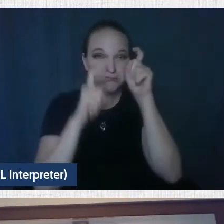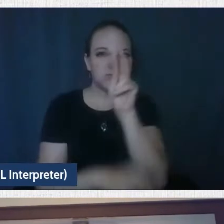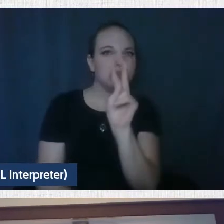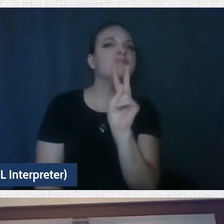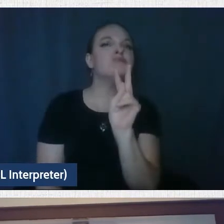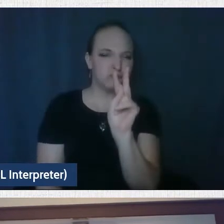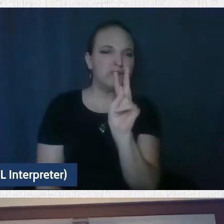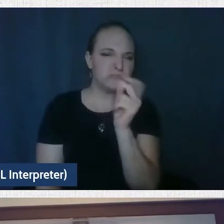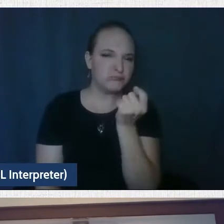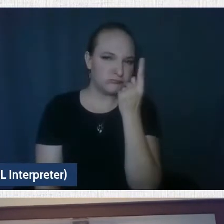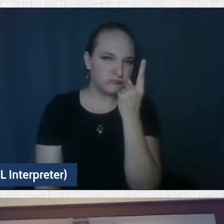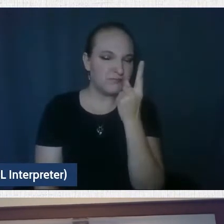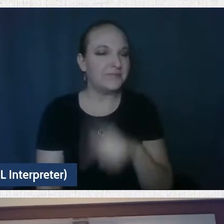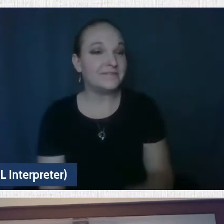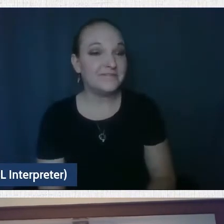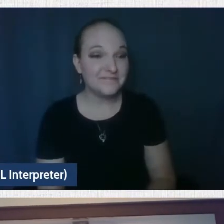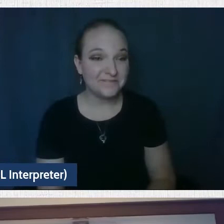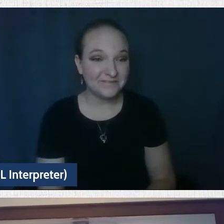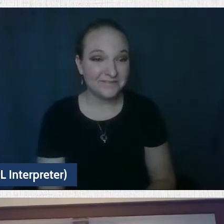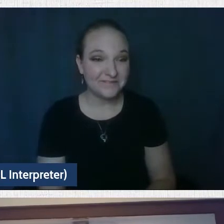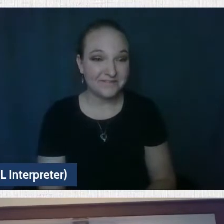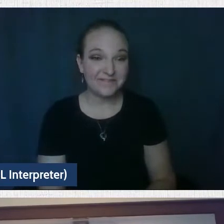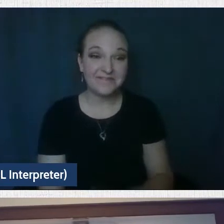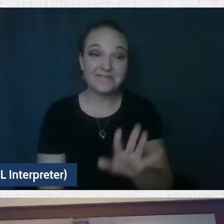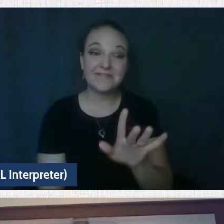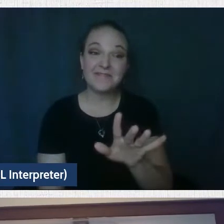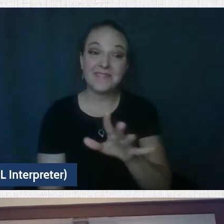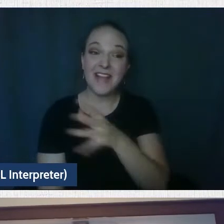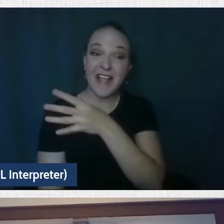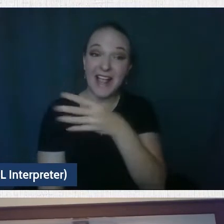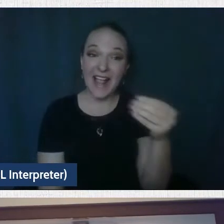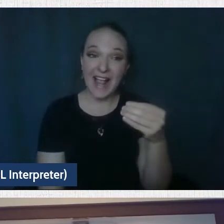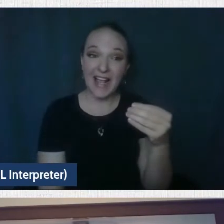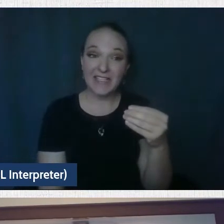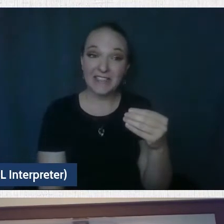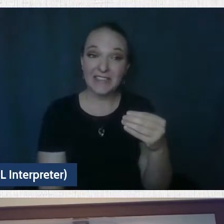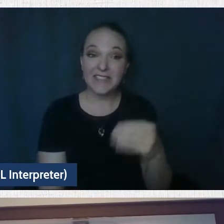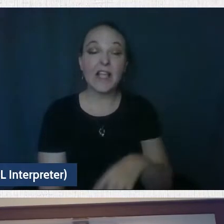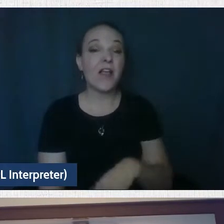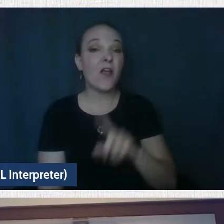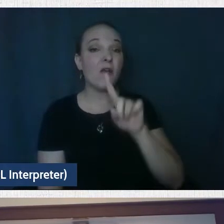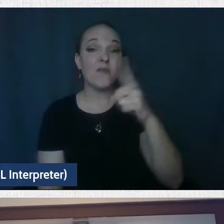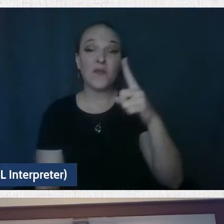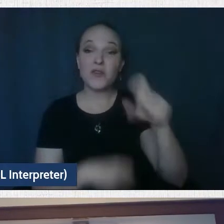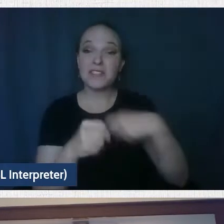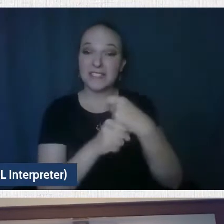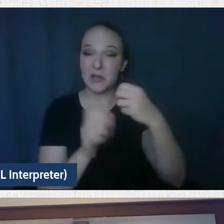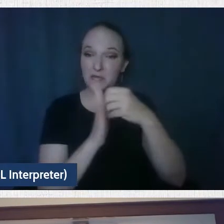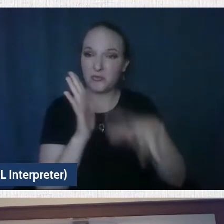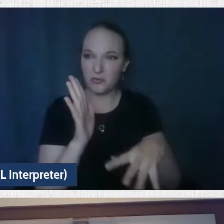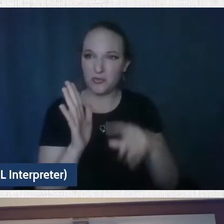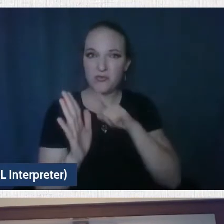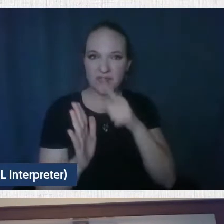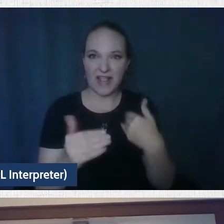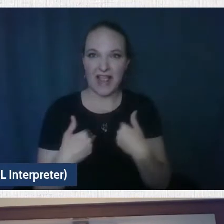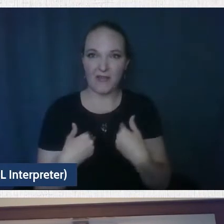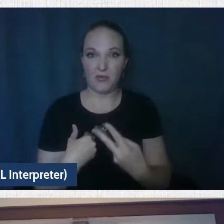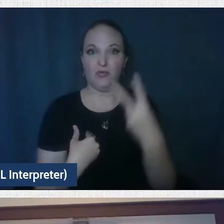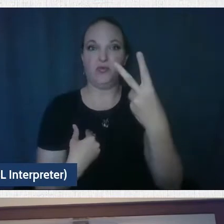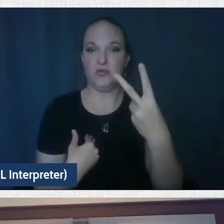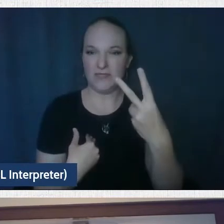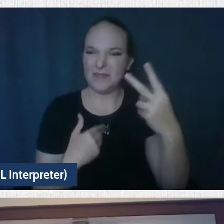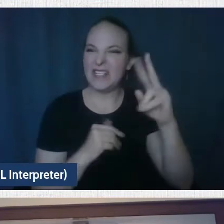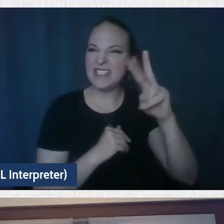The second thing is we've got basically 2 years of first years on campus. So it's not unusual to see